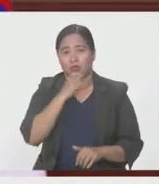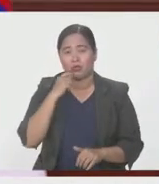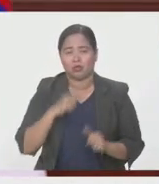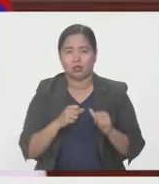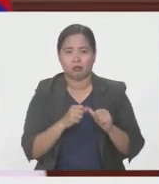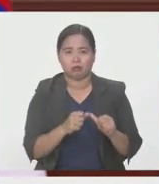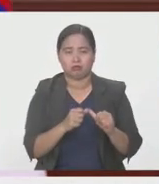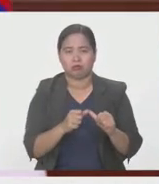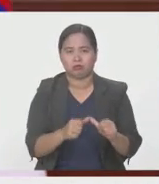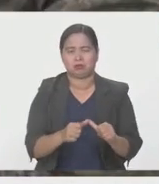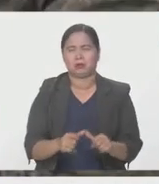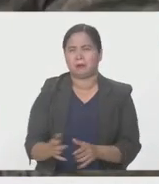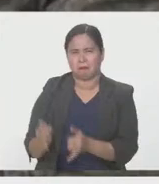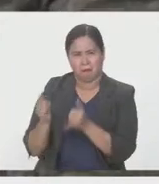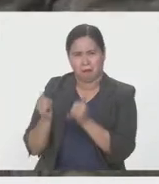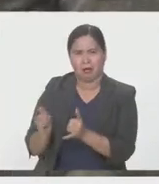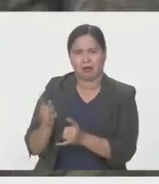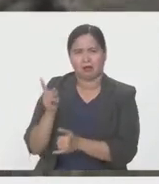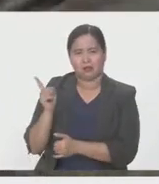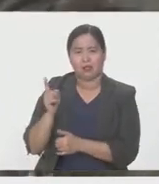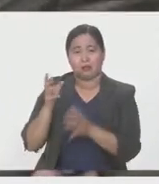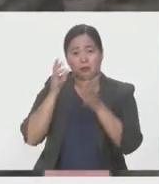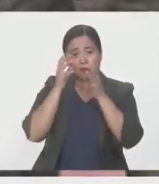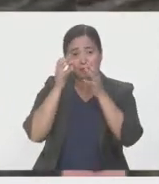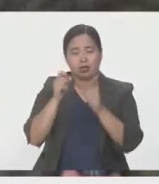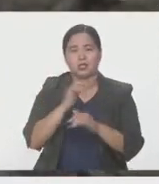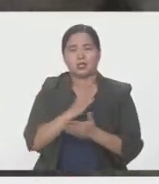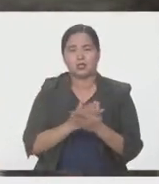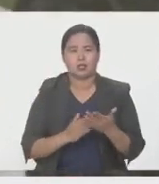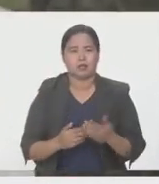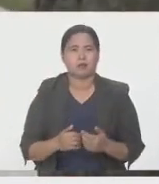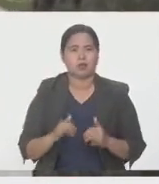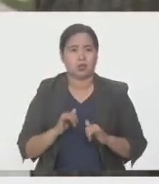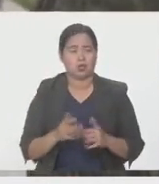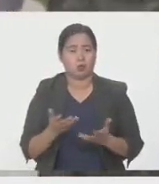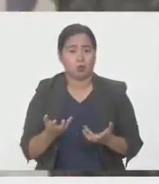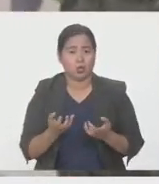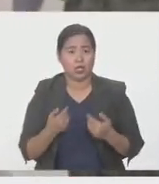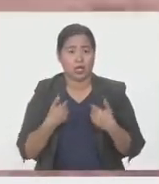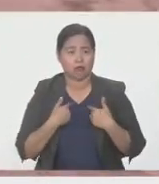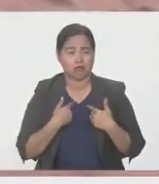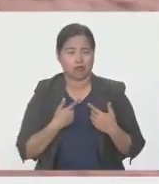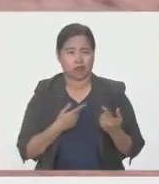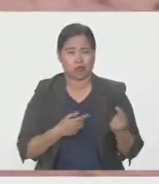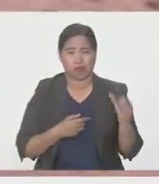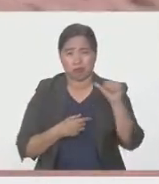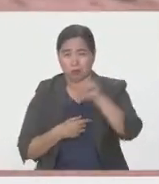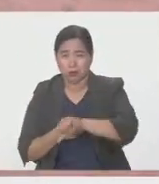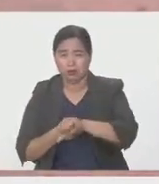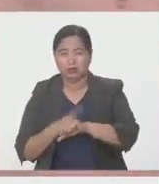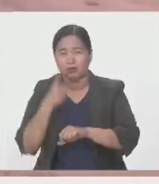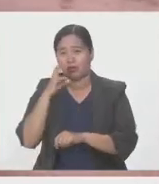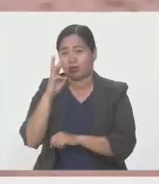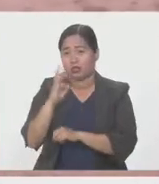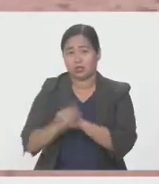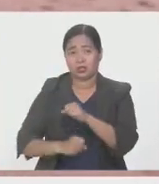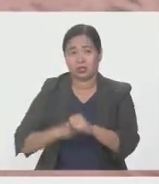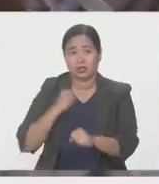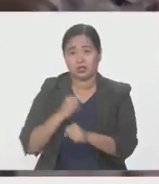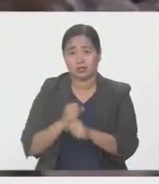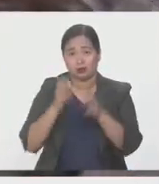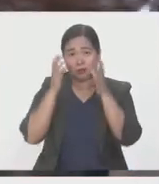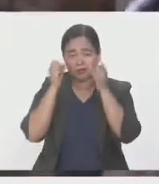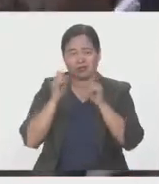is going on. Besides, some experts point out that nobody poses a serious obstacle to another 6 years of rule by President